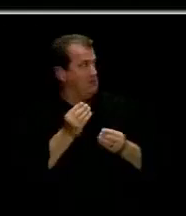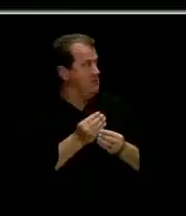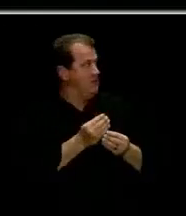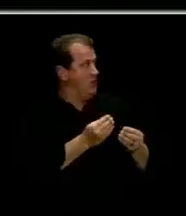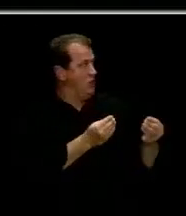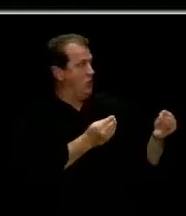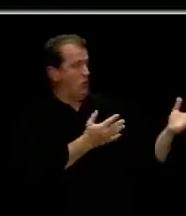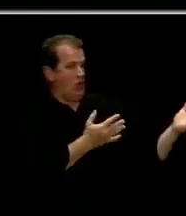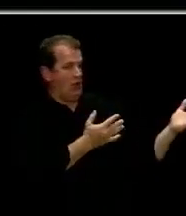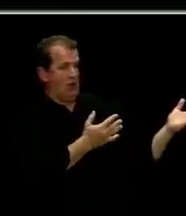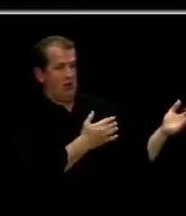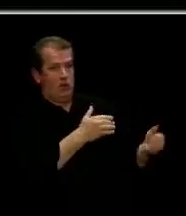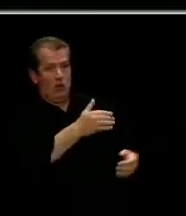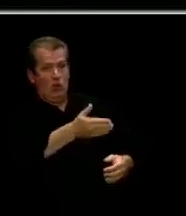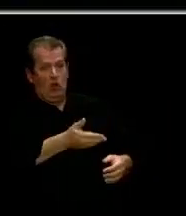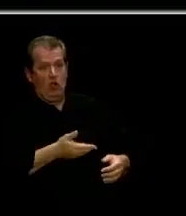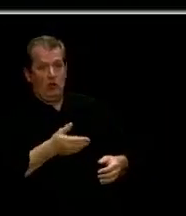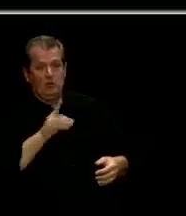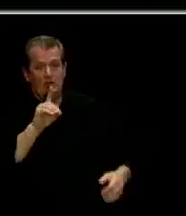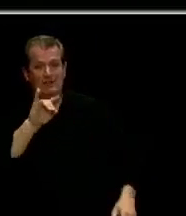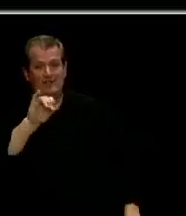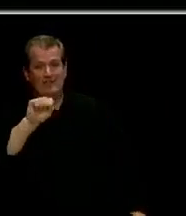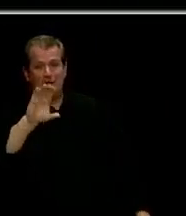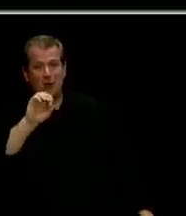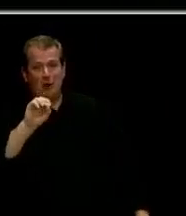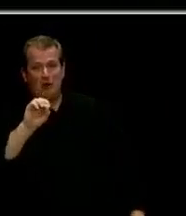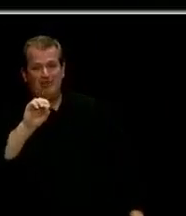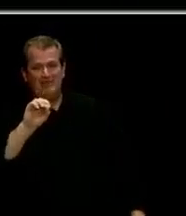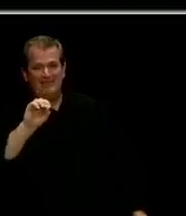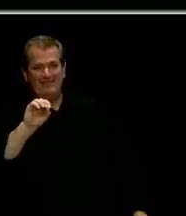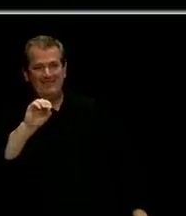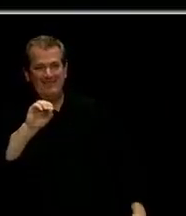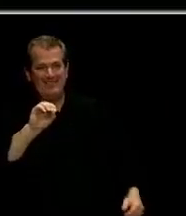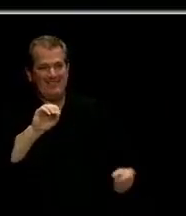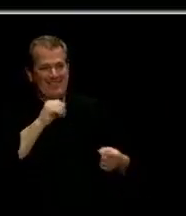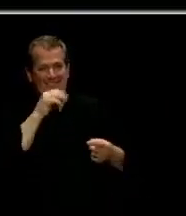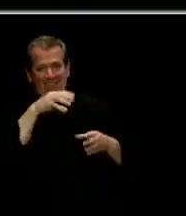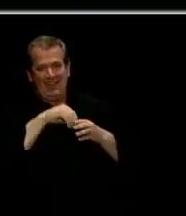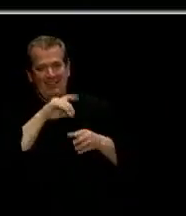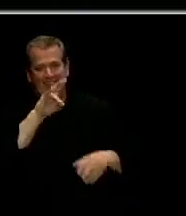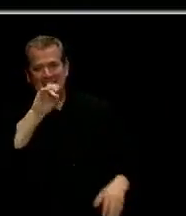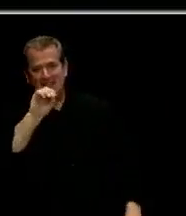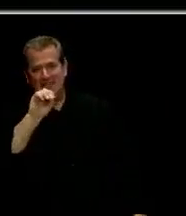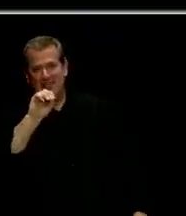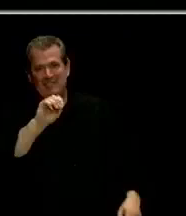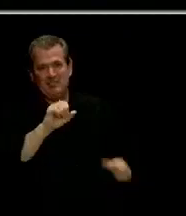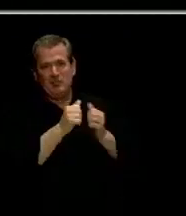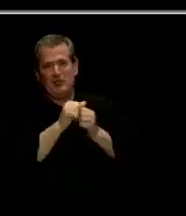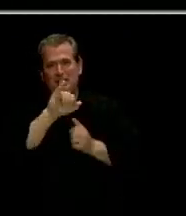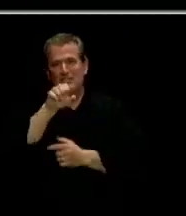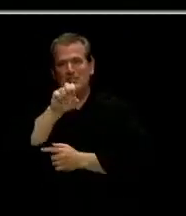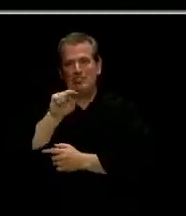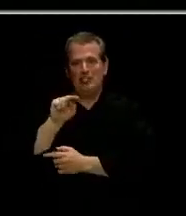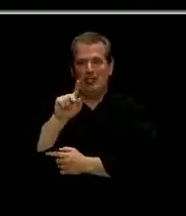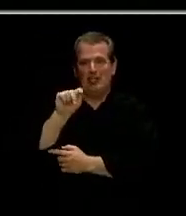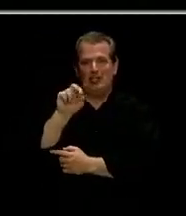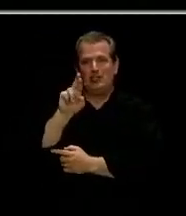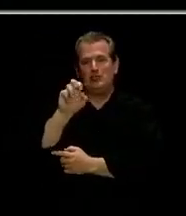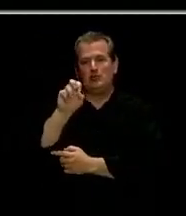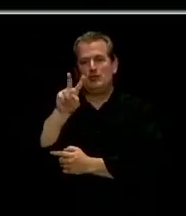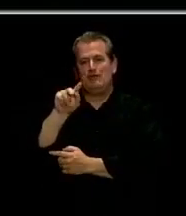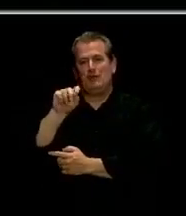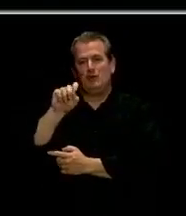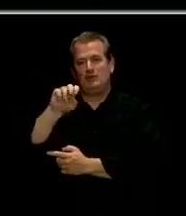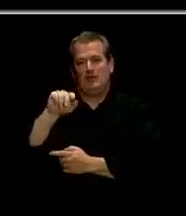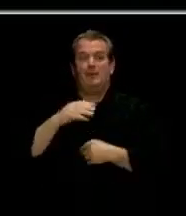and say, welcome to the disco. And it's not of the 70s with John Travolta staying alive, although that would be